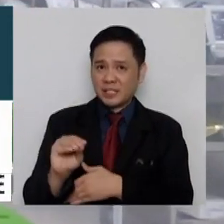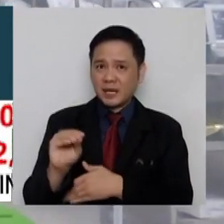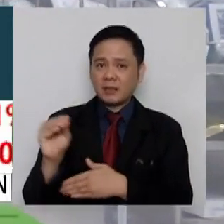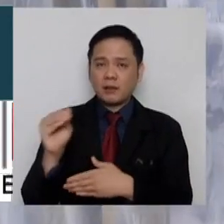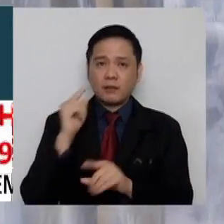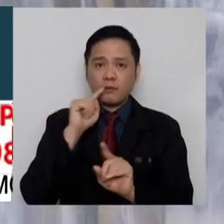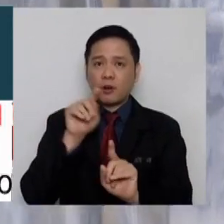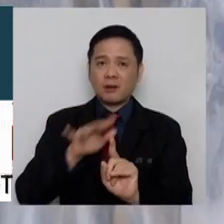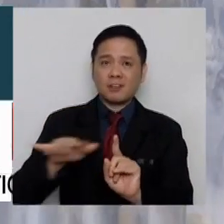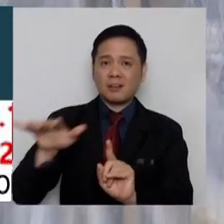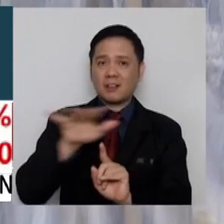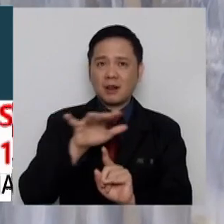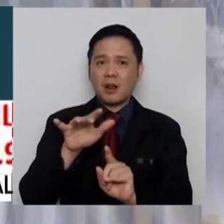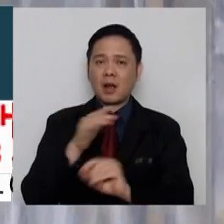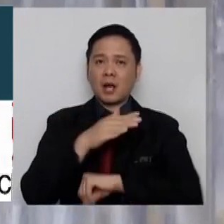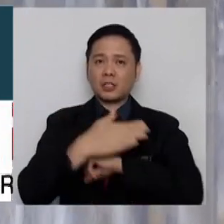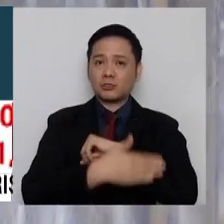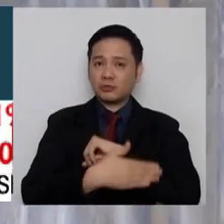country